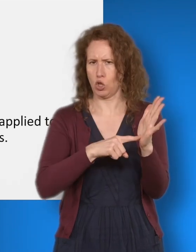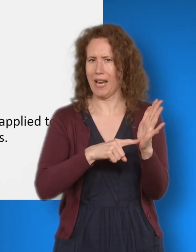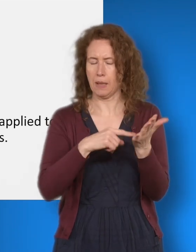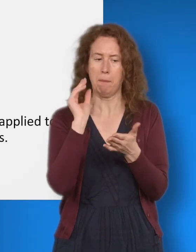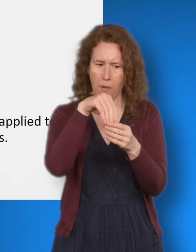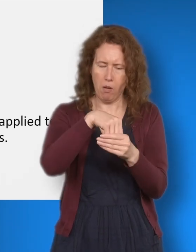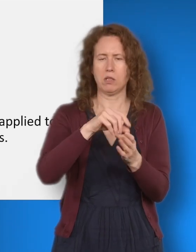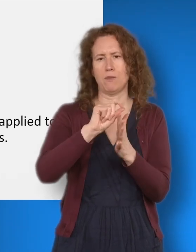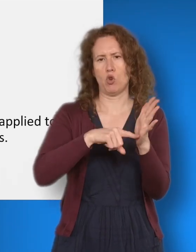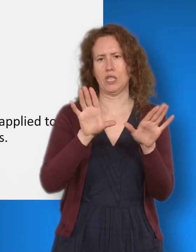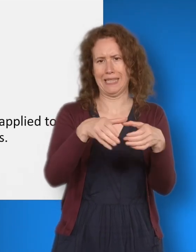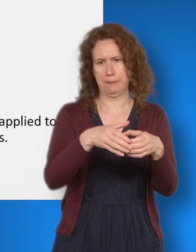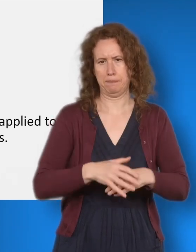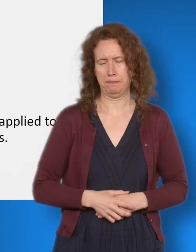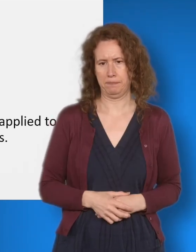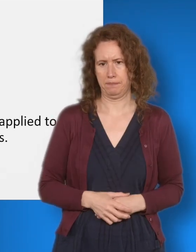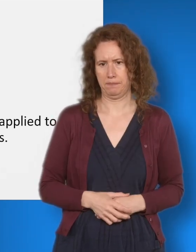of the project team.